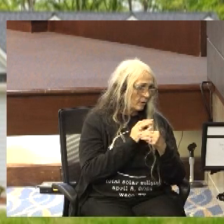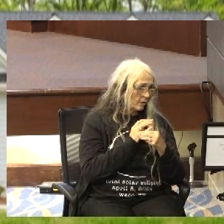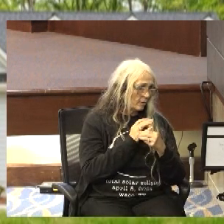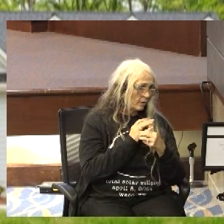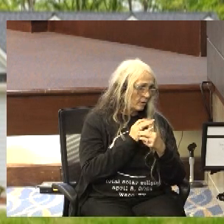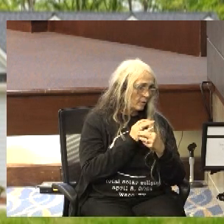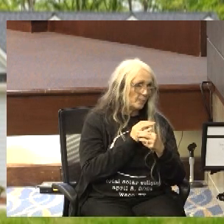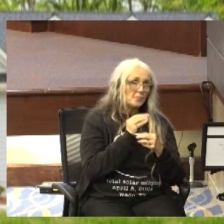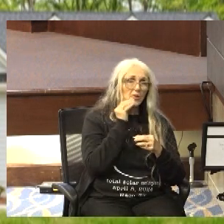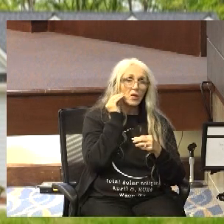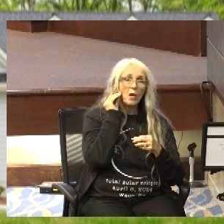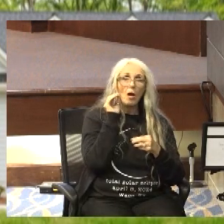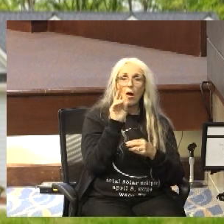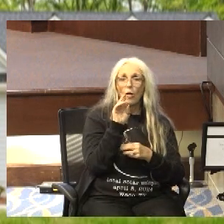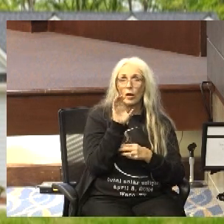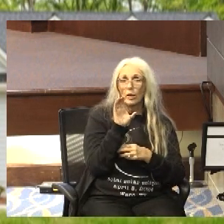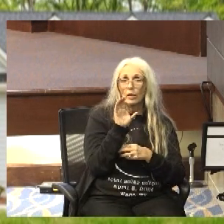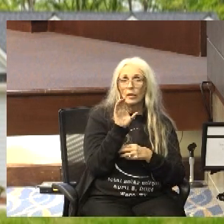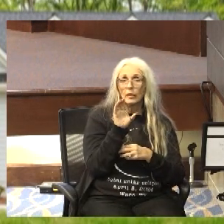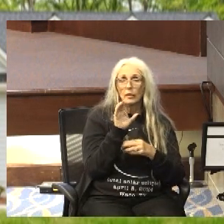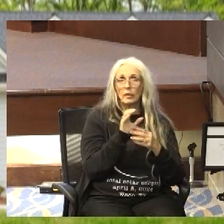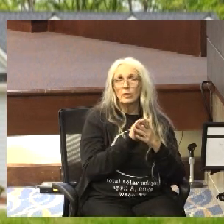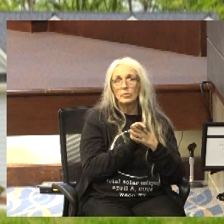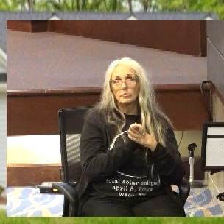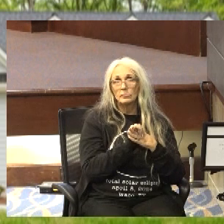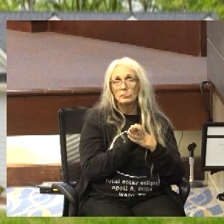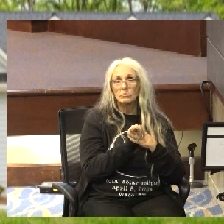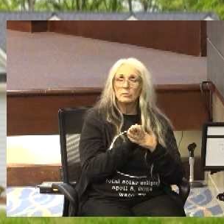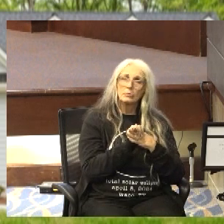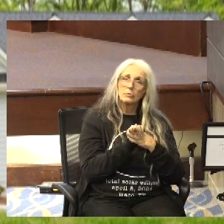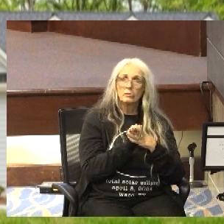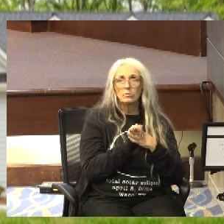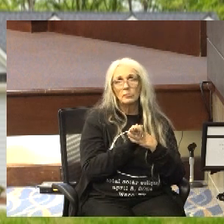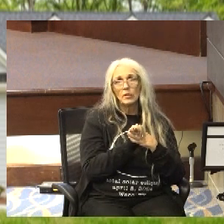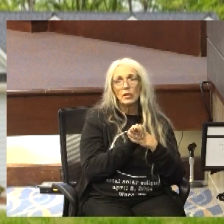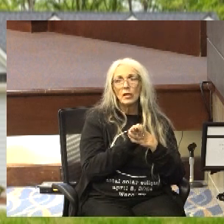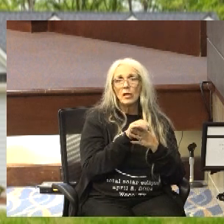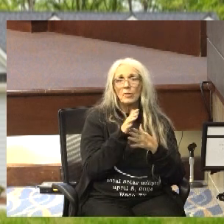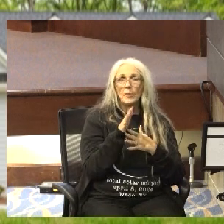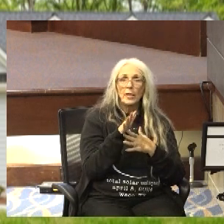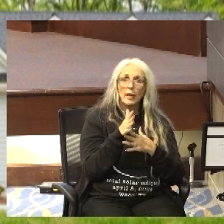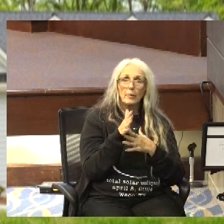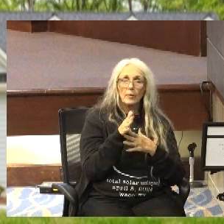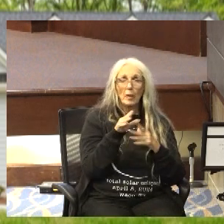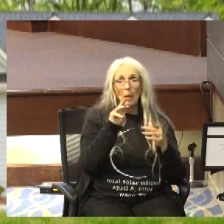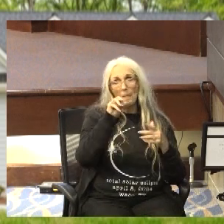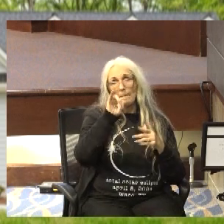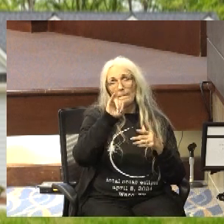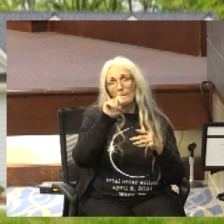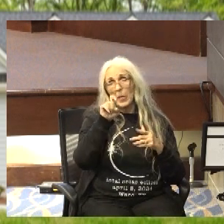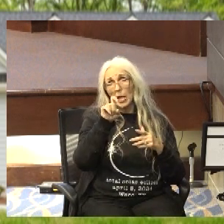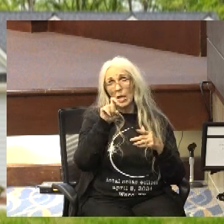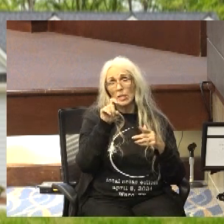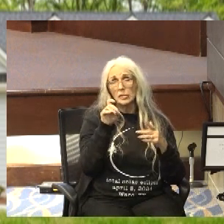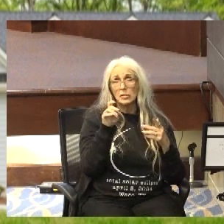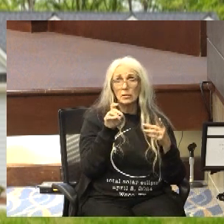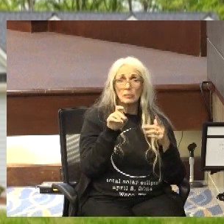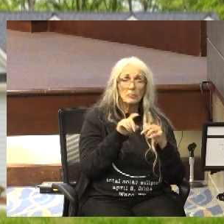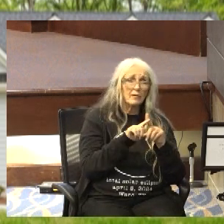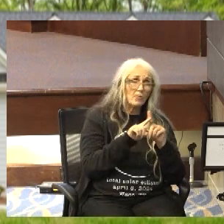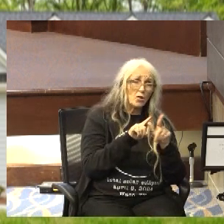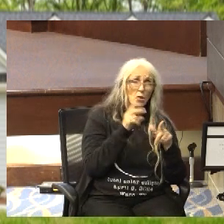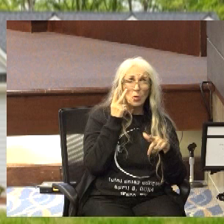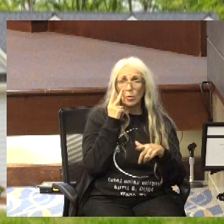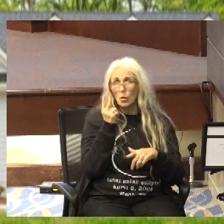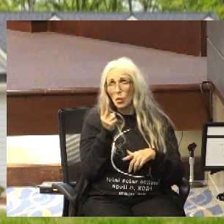Home architecture will be varied. It's, you know, it's going to be an eclectic mix of a lot of different, you know, themes and styles